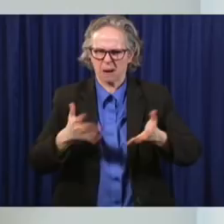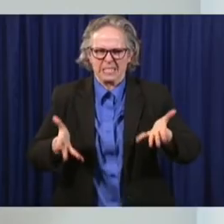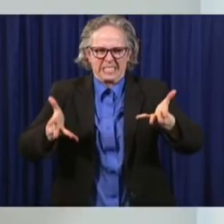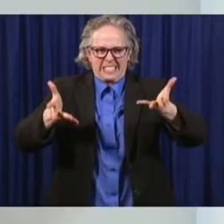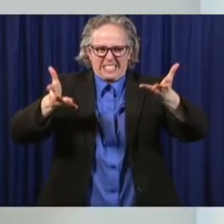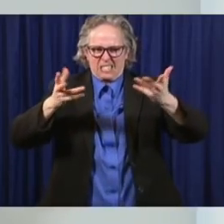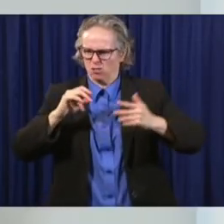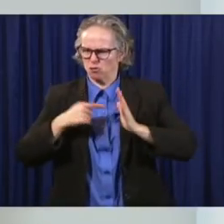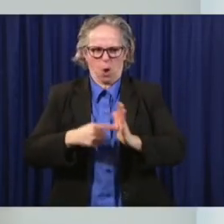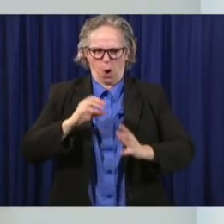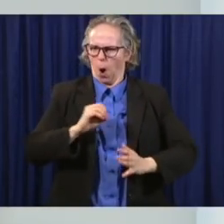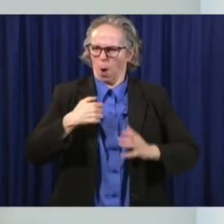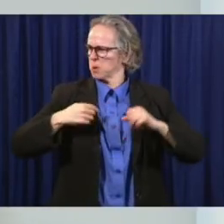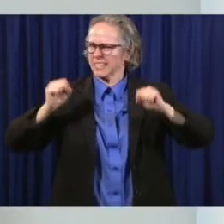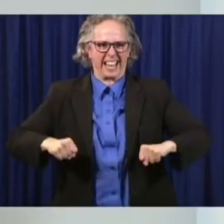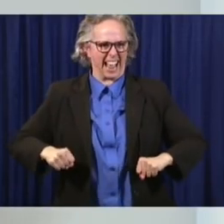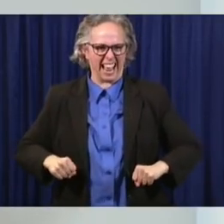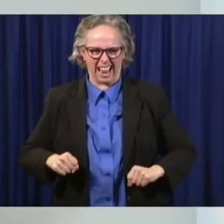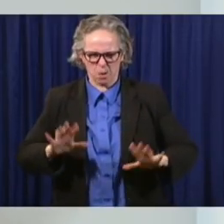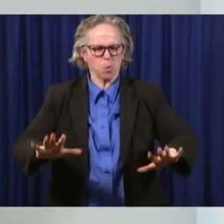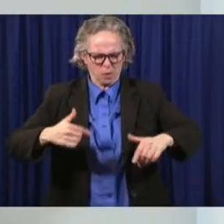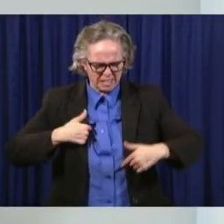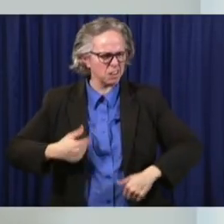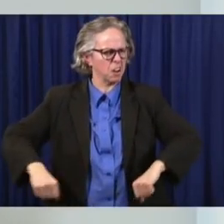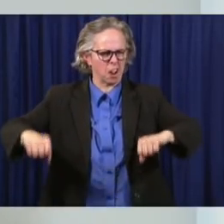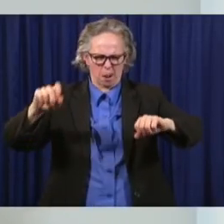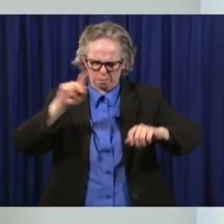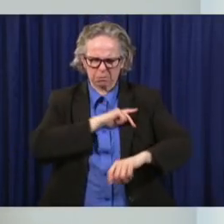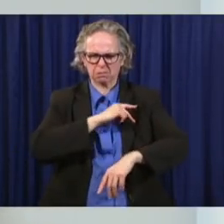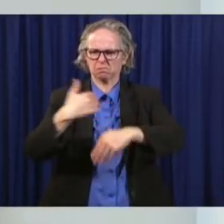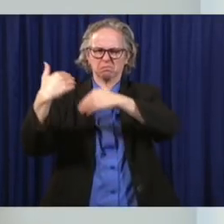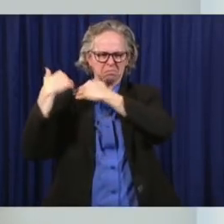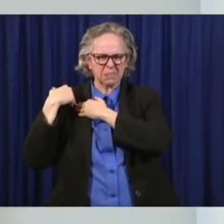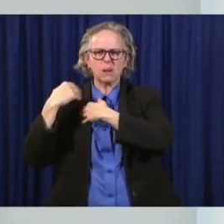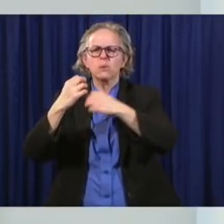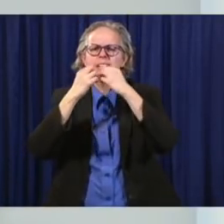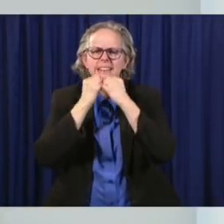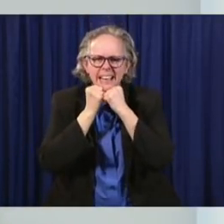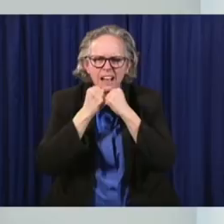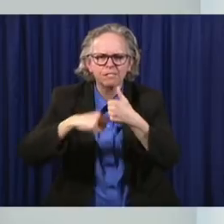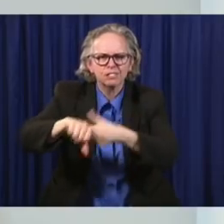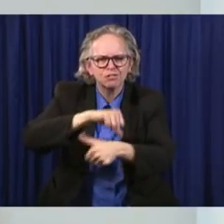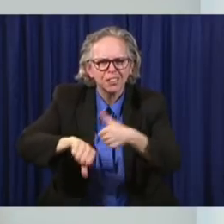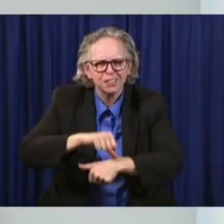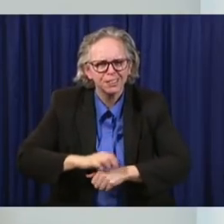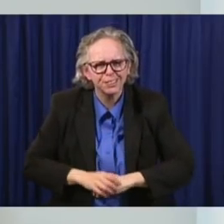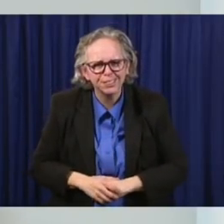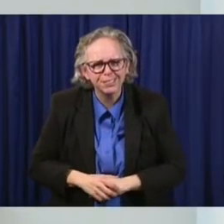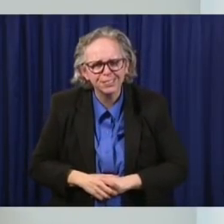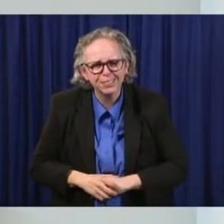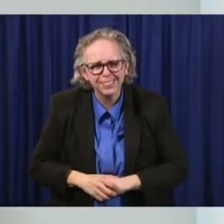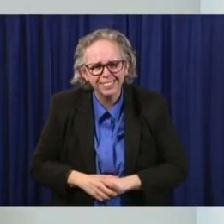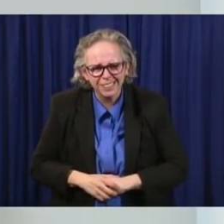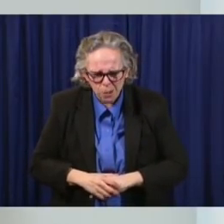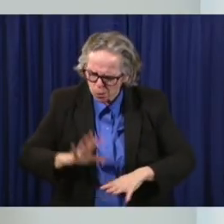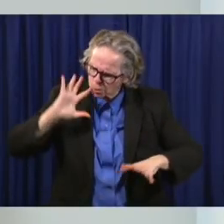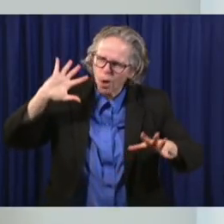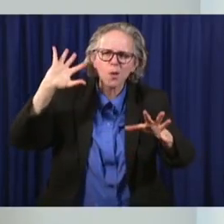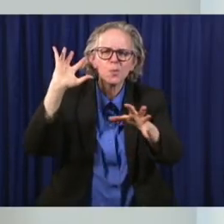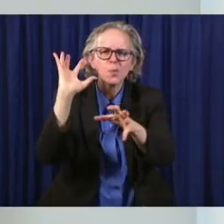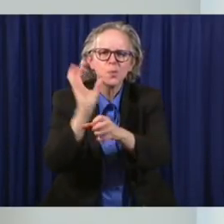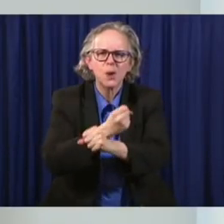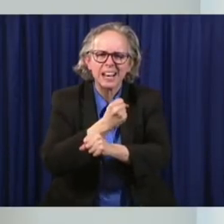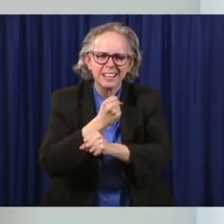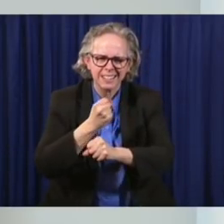Ohioans are personally responsible. They do care about each other, and that we will win the health side of this as well as